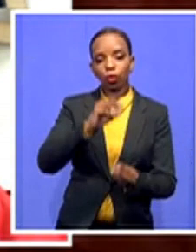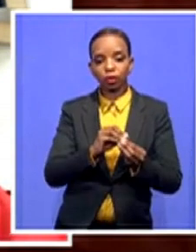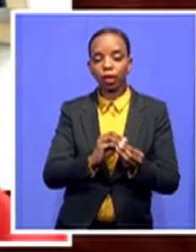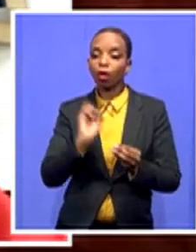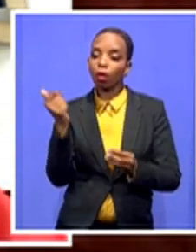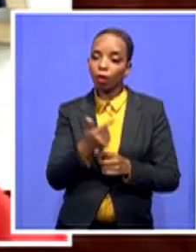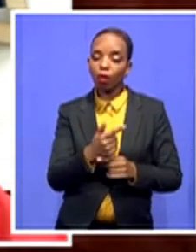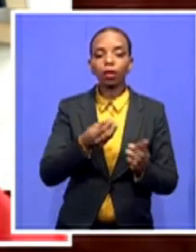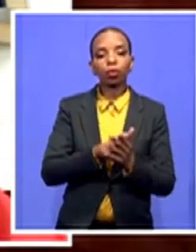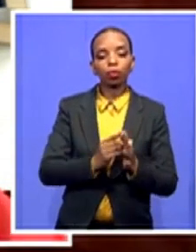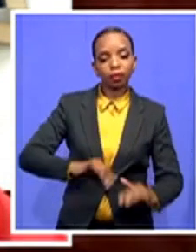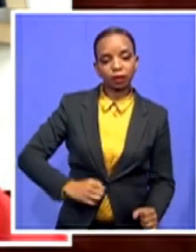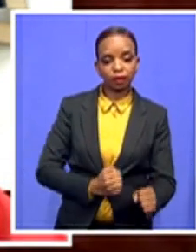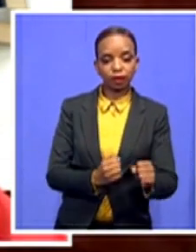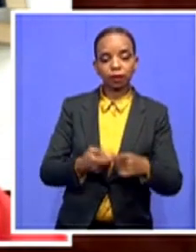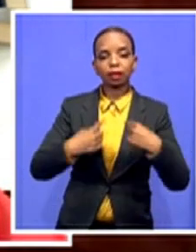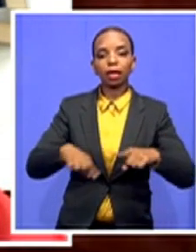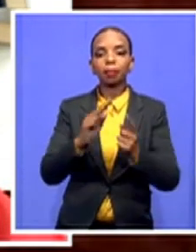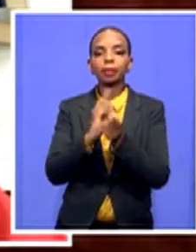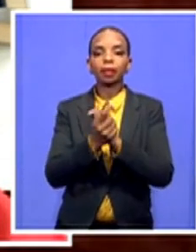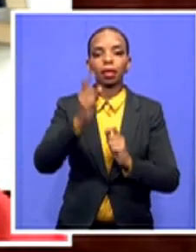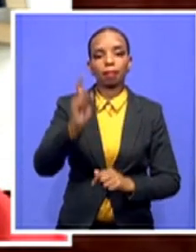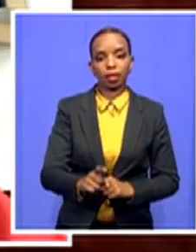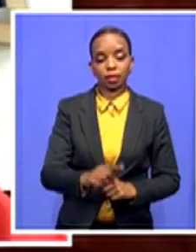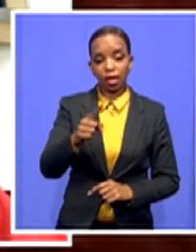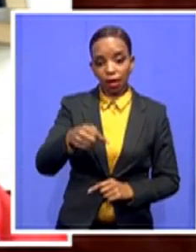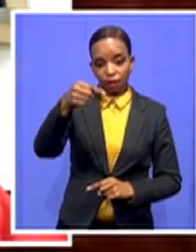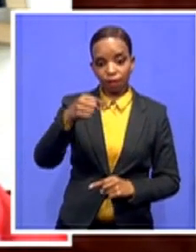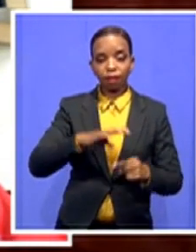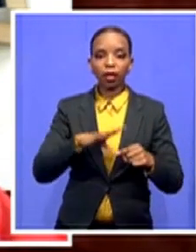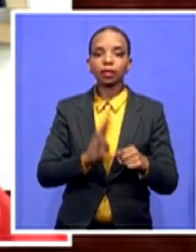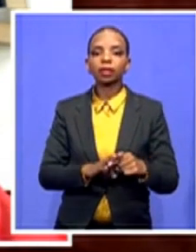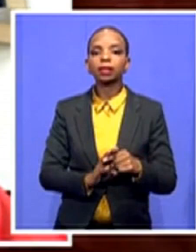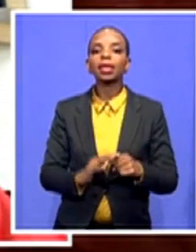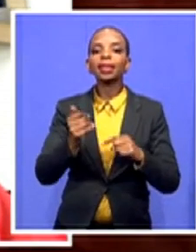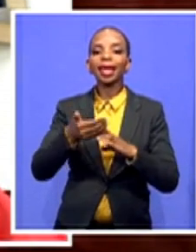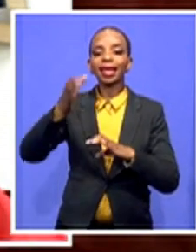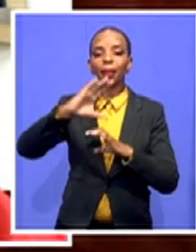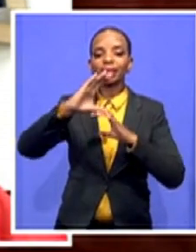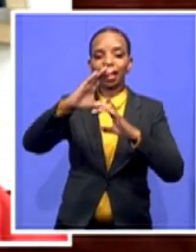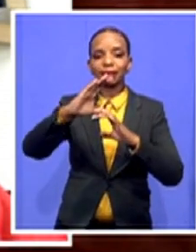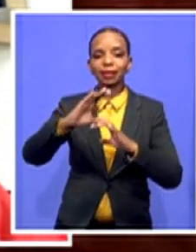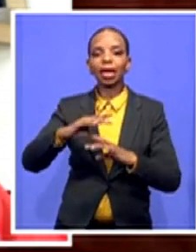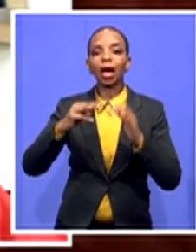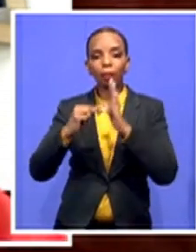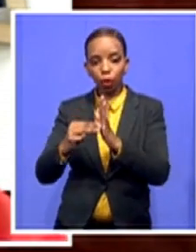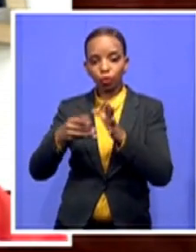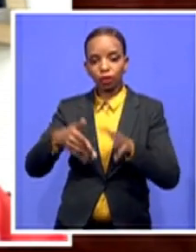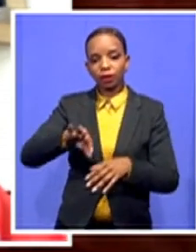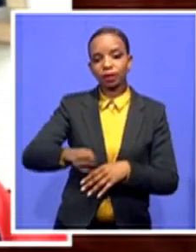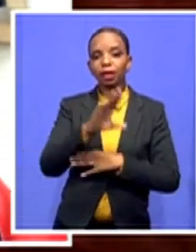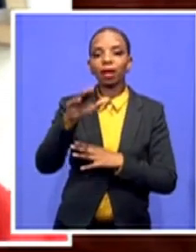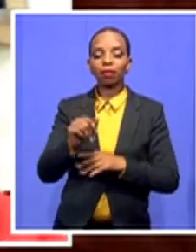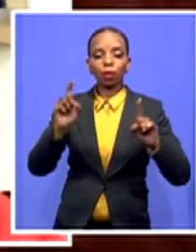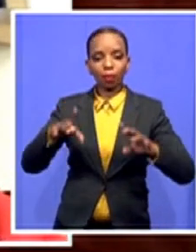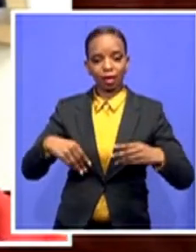must admit that the capitalist mode of production in South Africa has simply failed dismally. Neoliberalism